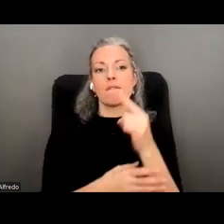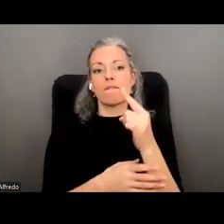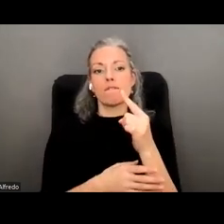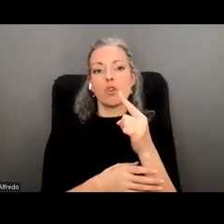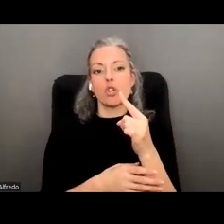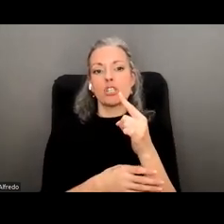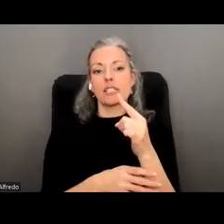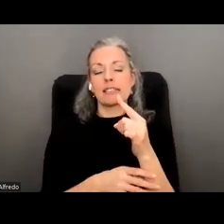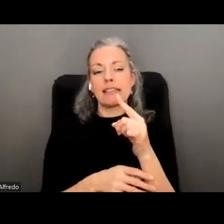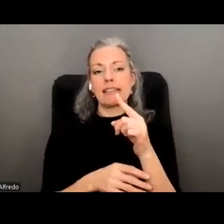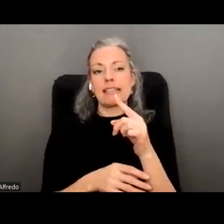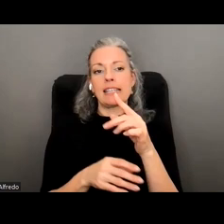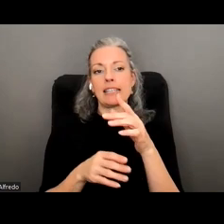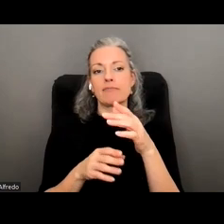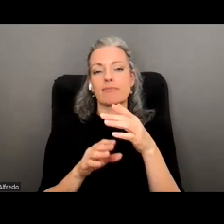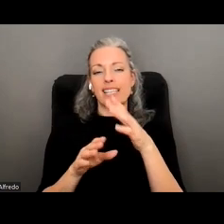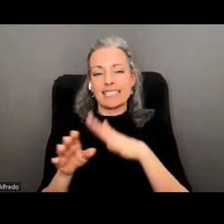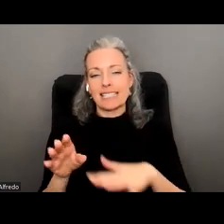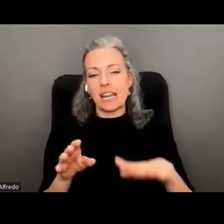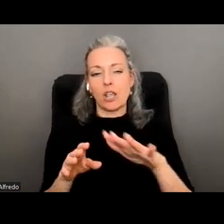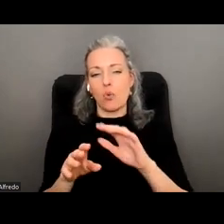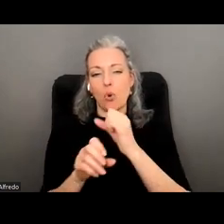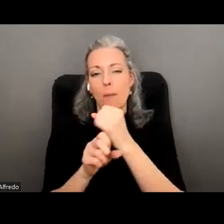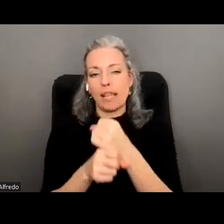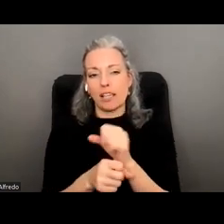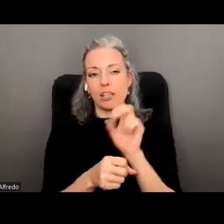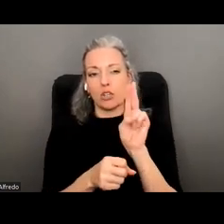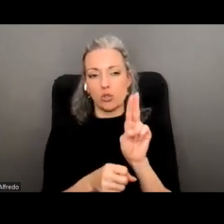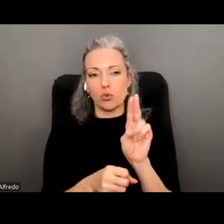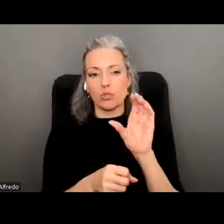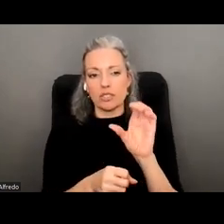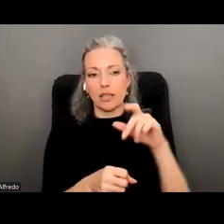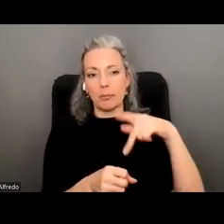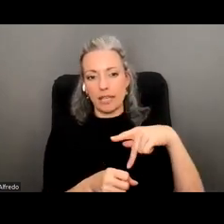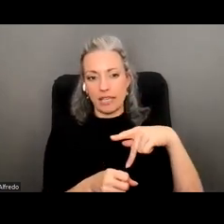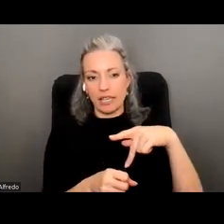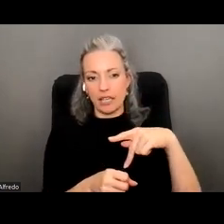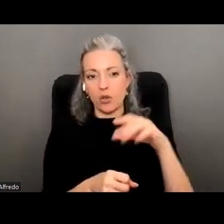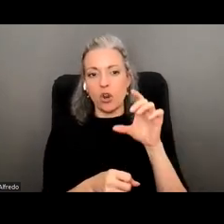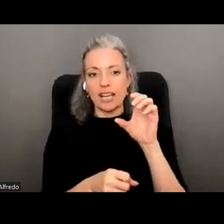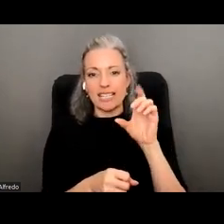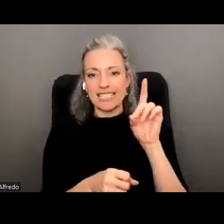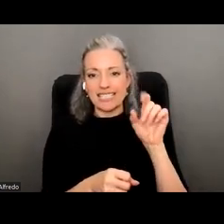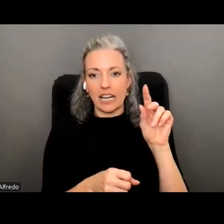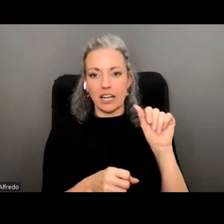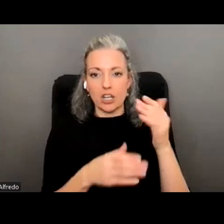of this use case, what we're doing is we're creating a BUCP, or a data sharing agreement,